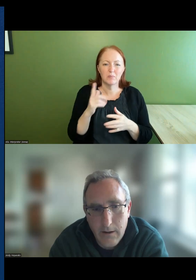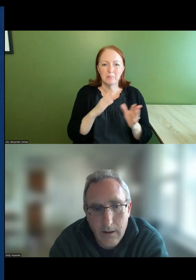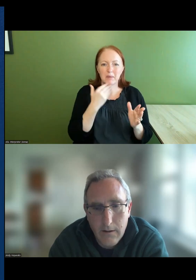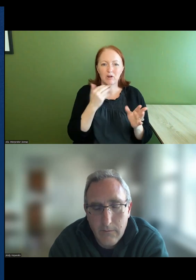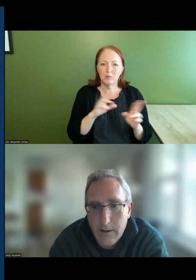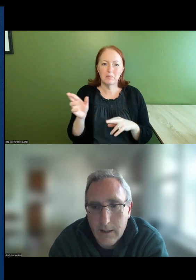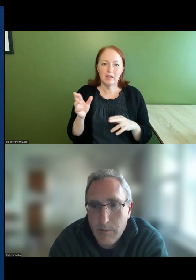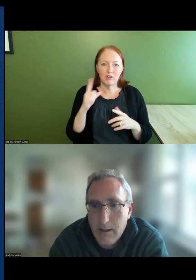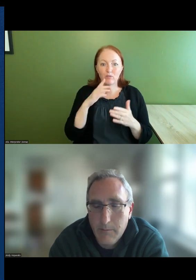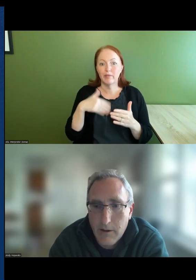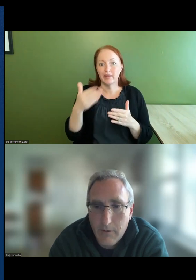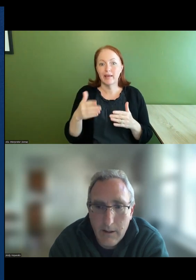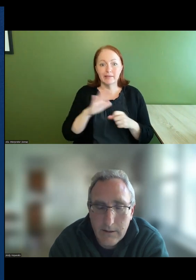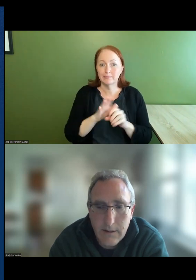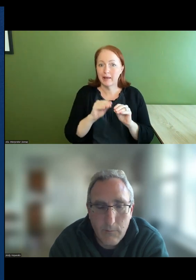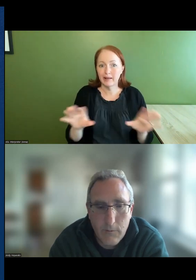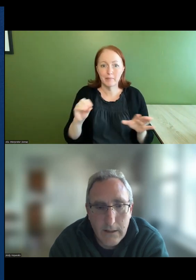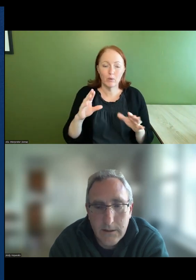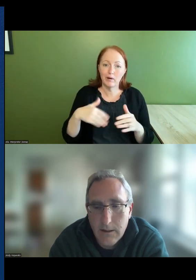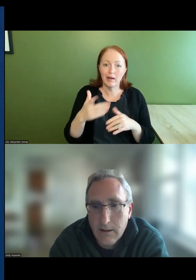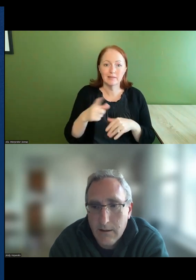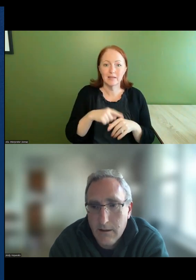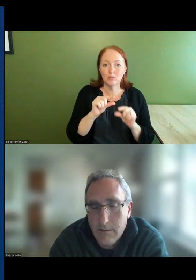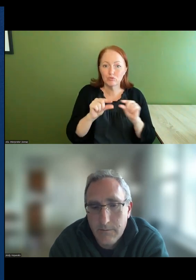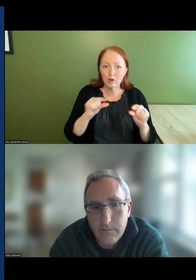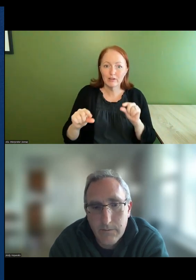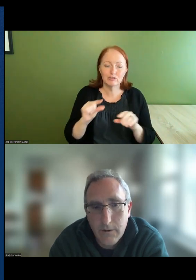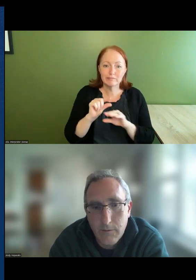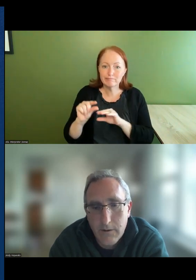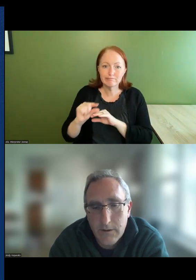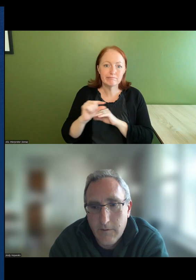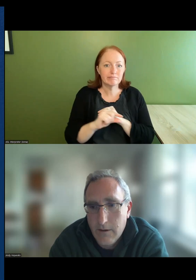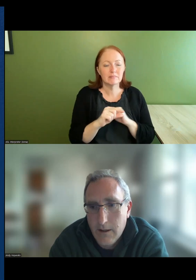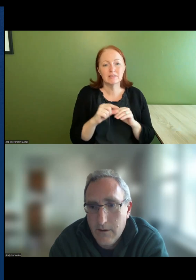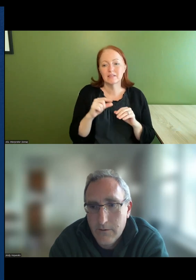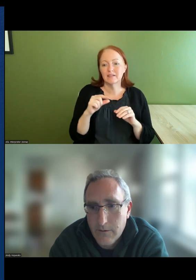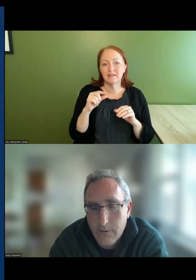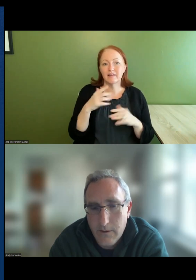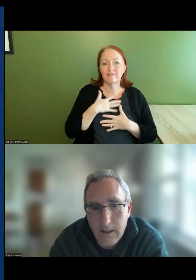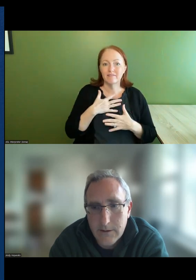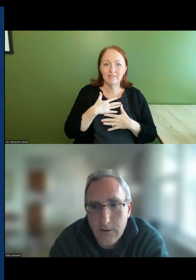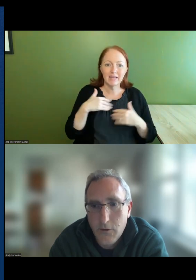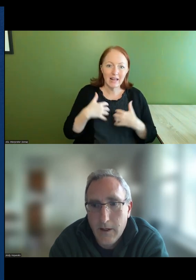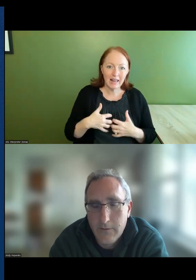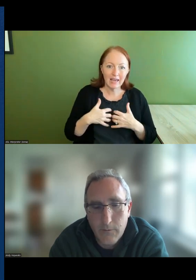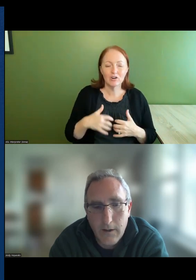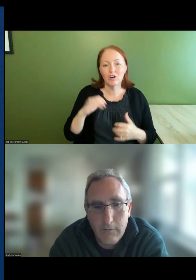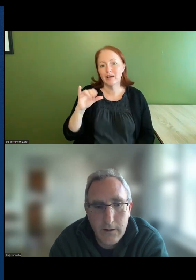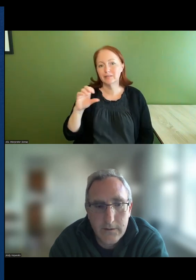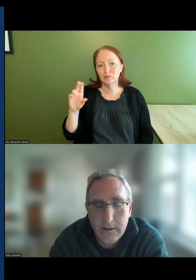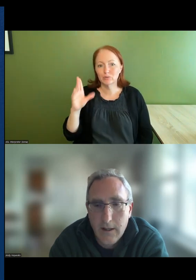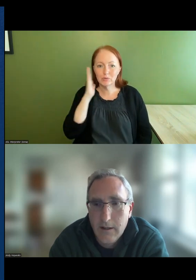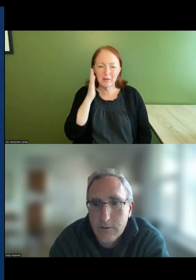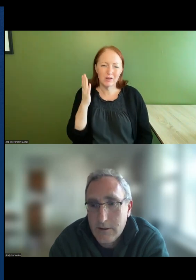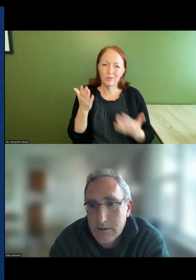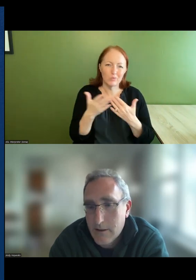prepared for the next pandemic or the next time we're rationing, whether it's ventilators or ICU beds or whatever it